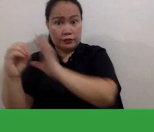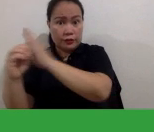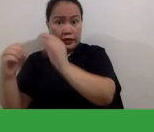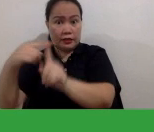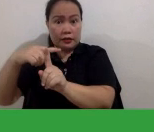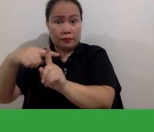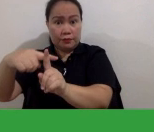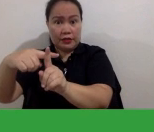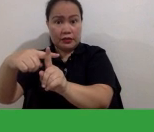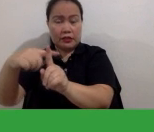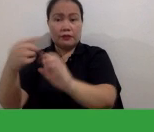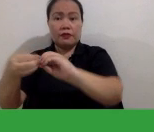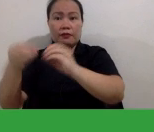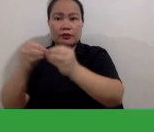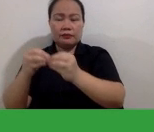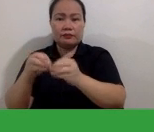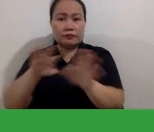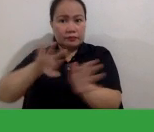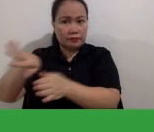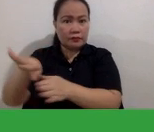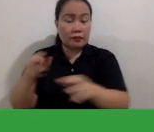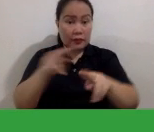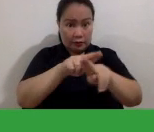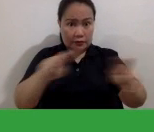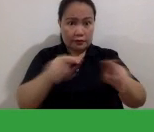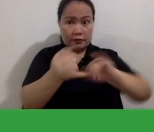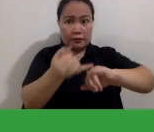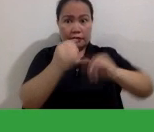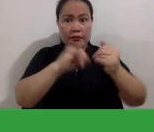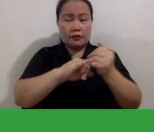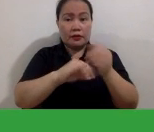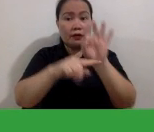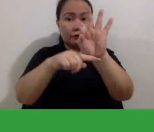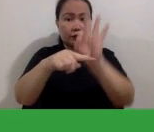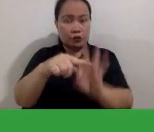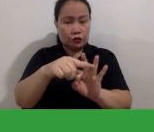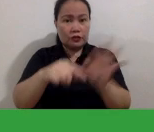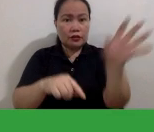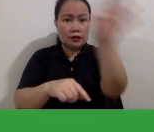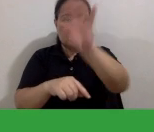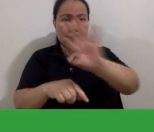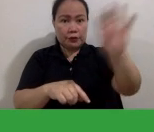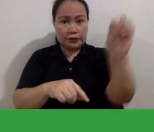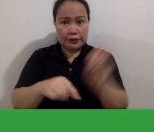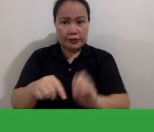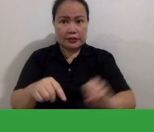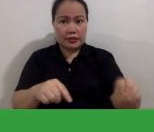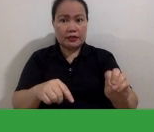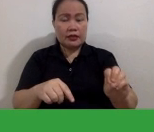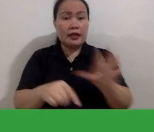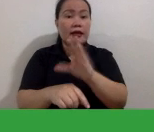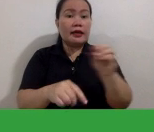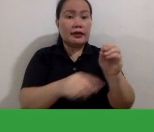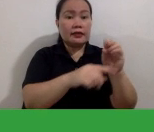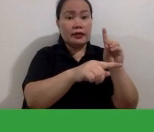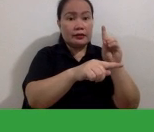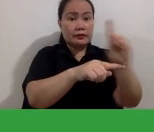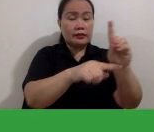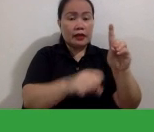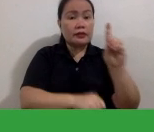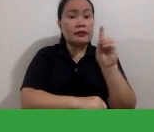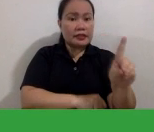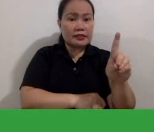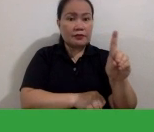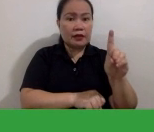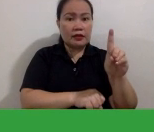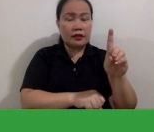Under non-integers, dito papasok ang fractions, ang percent, ang decimals, na kung saan meron tayong